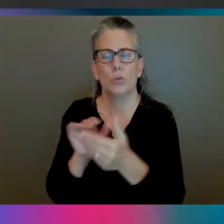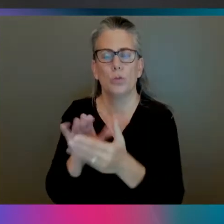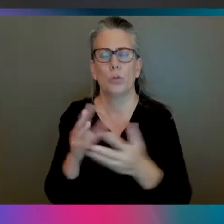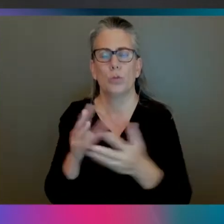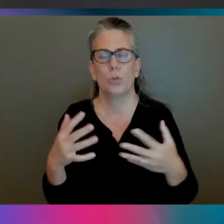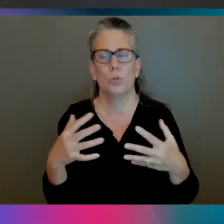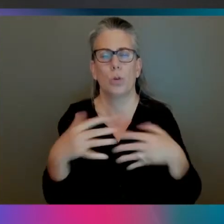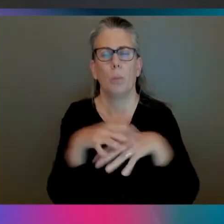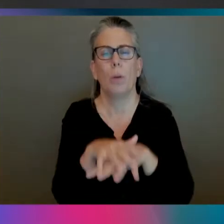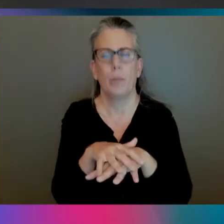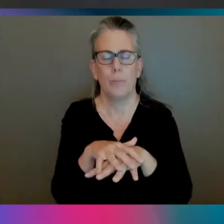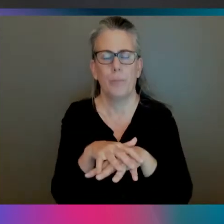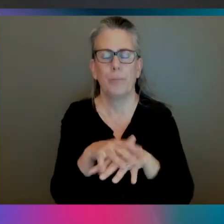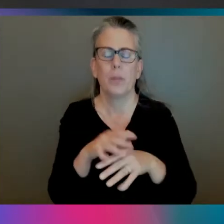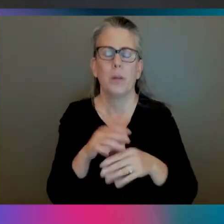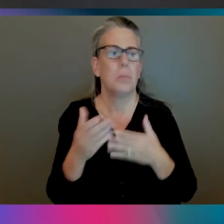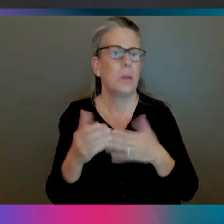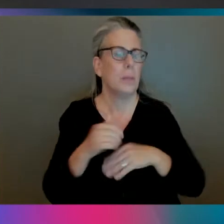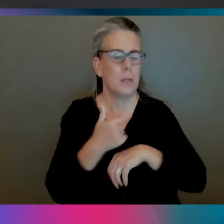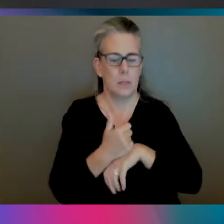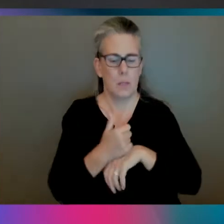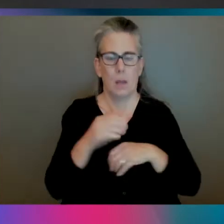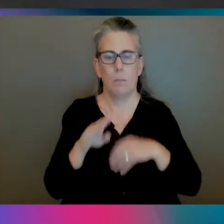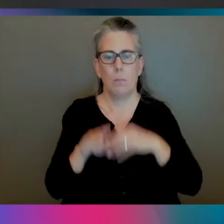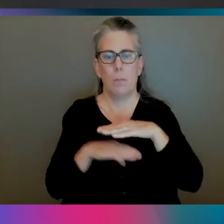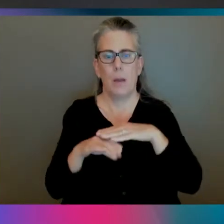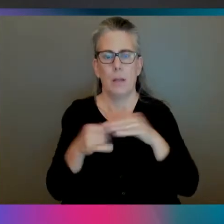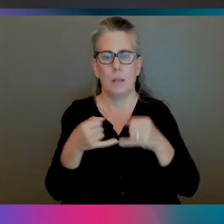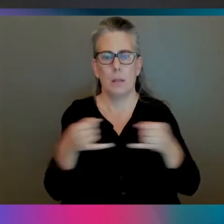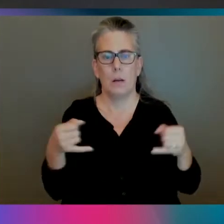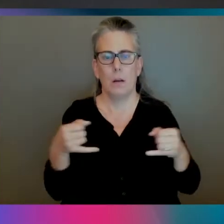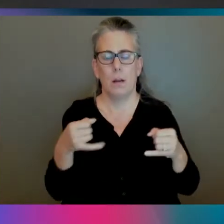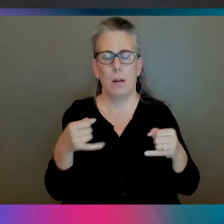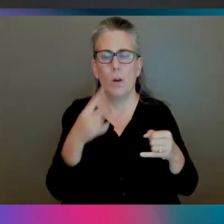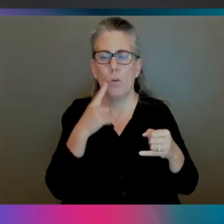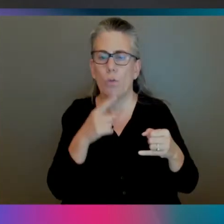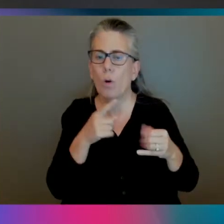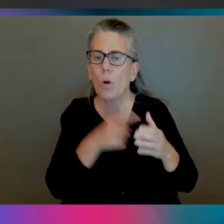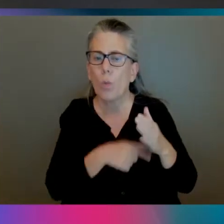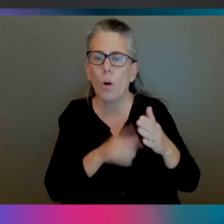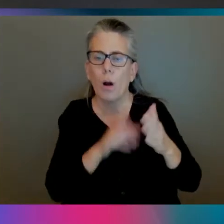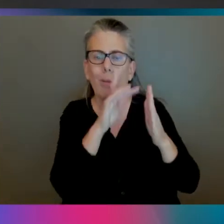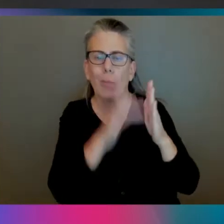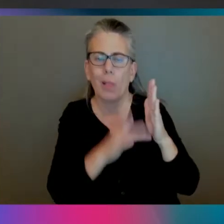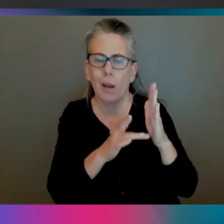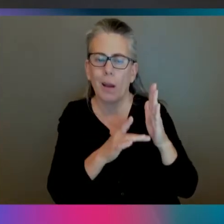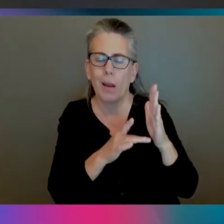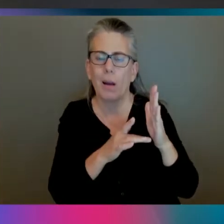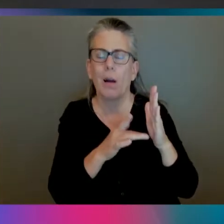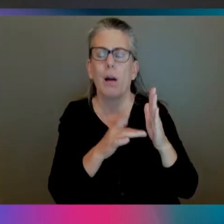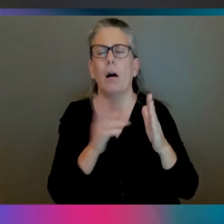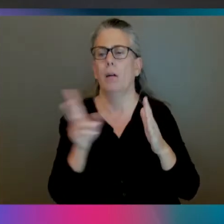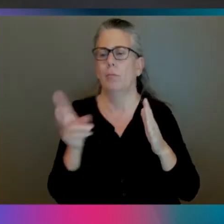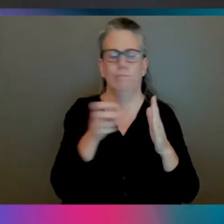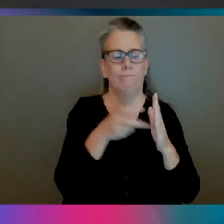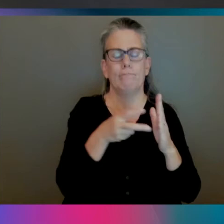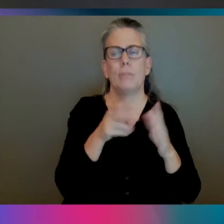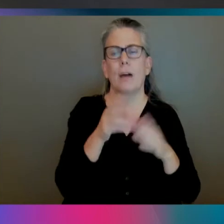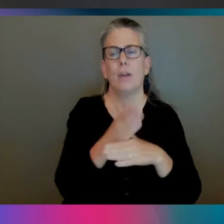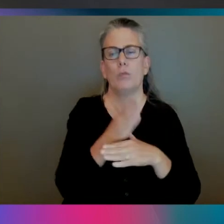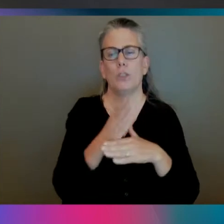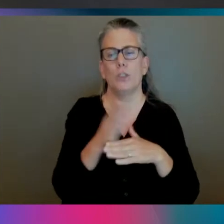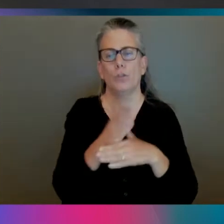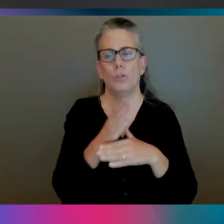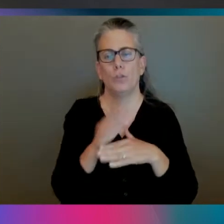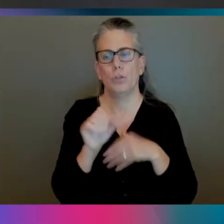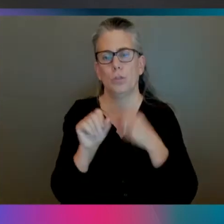a baseline that says, you know what, for anything that's blank, I'm just going to use the average. So let me look at the average rankings of all of